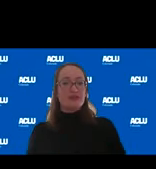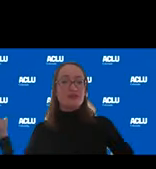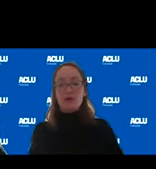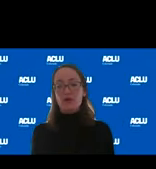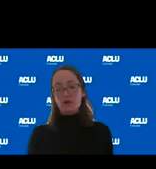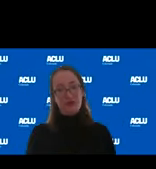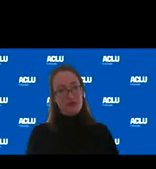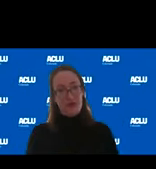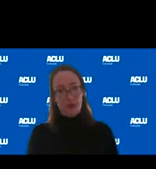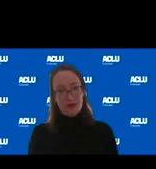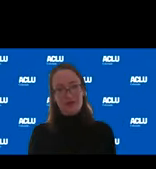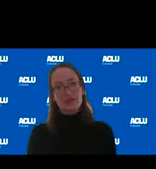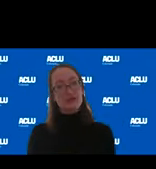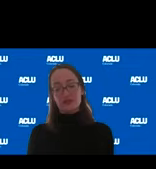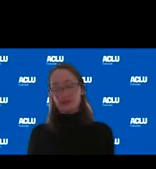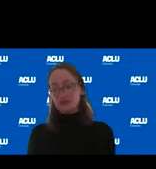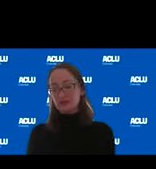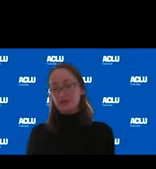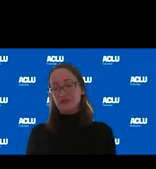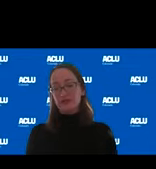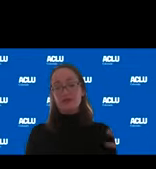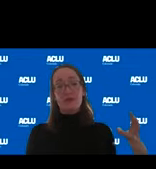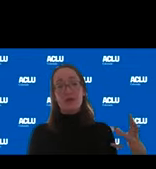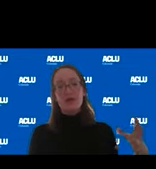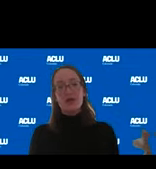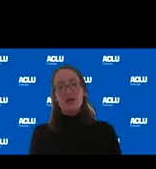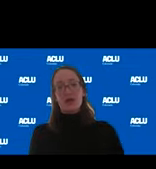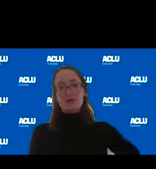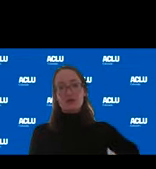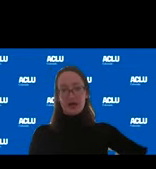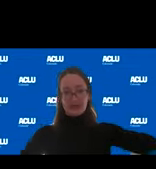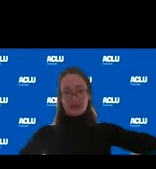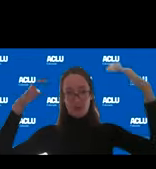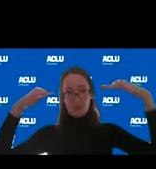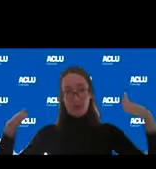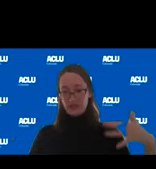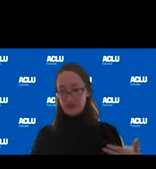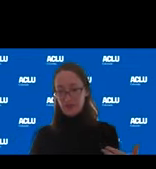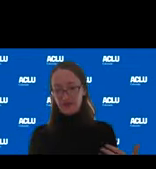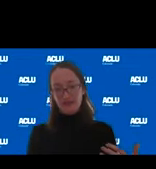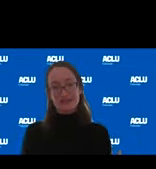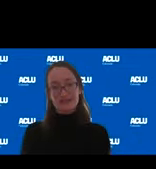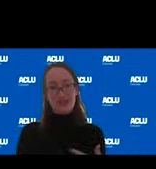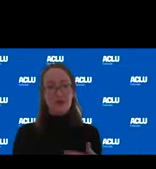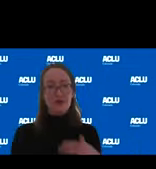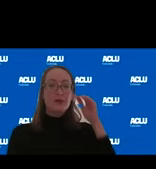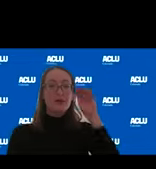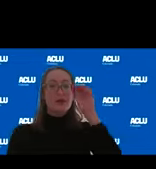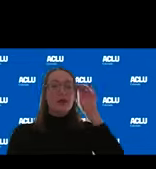Okay, so what we're all here for is COVID concerns, and hopefully that's background. You'll see why it's relevant to really fleshing this